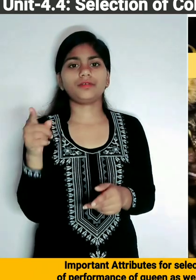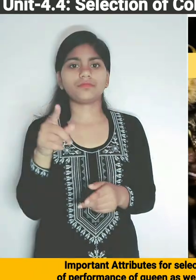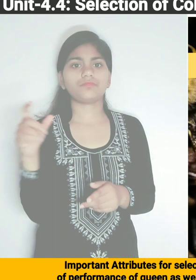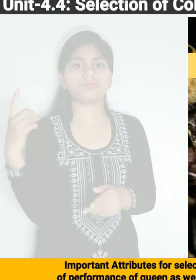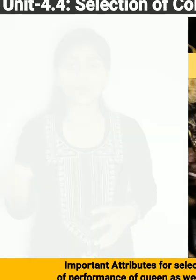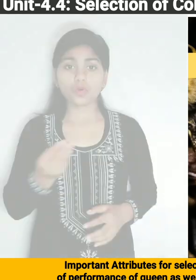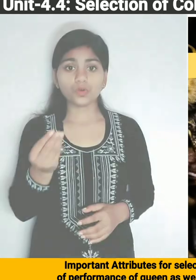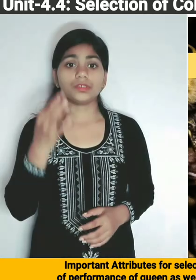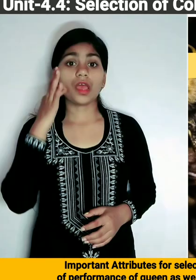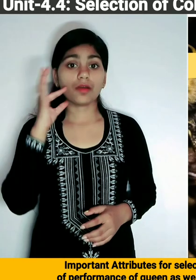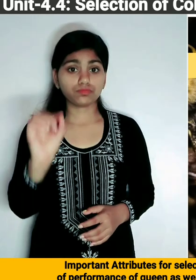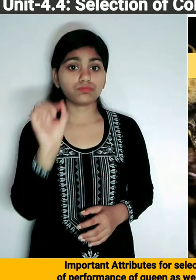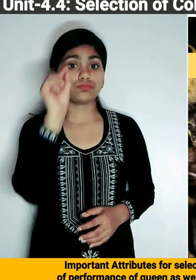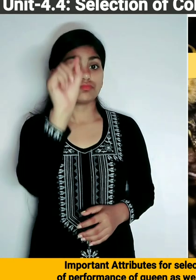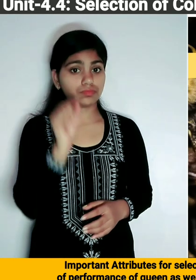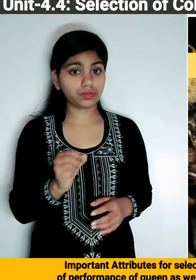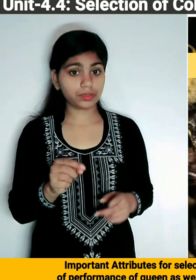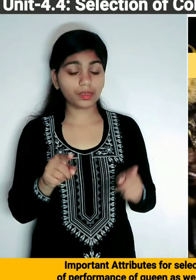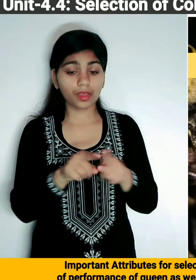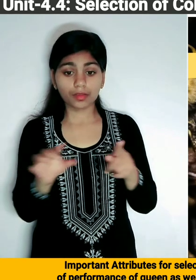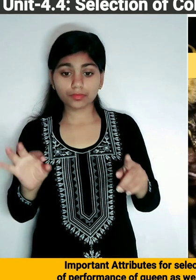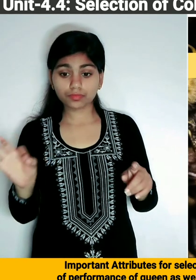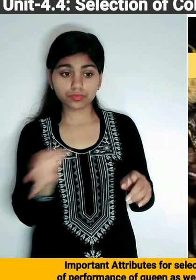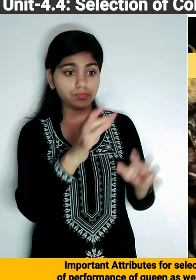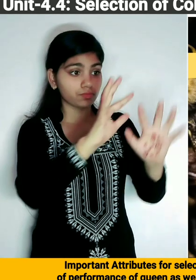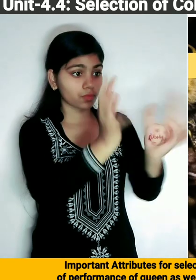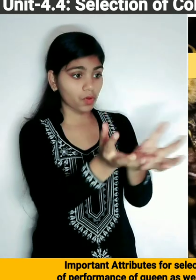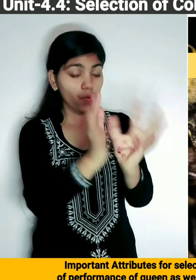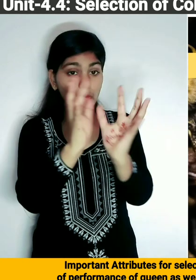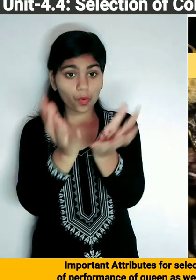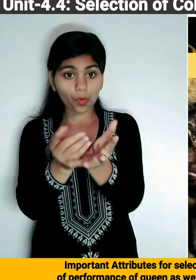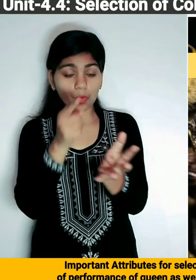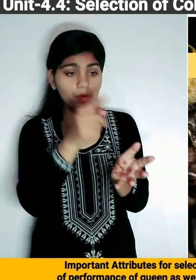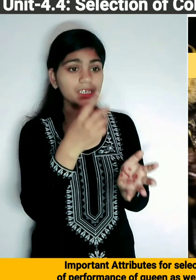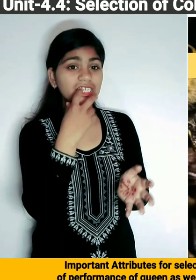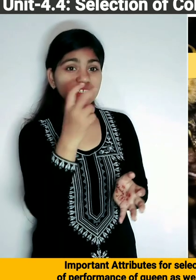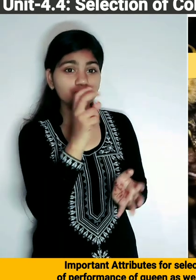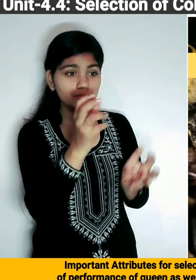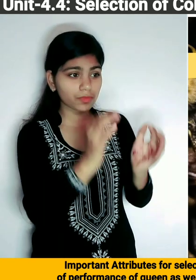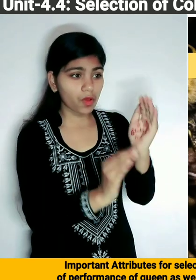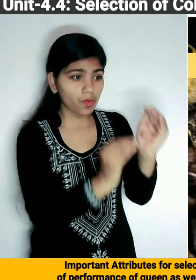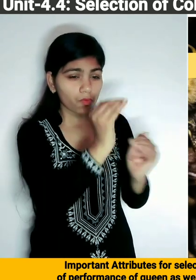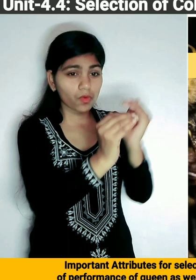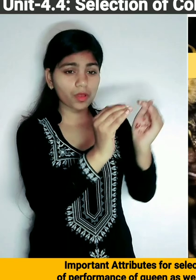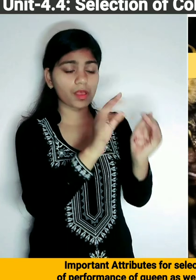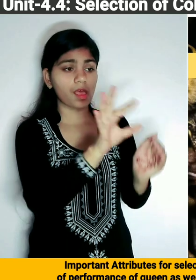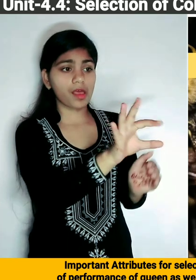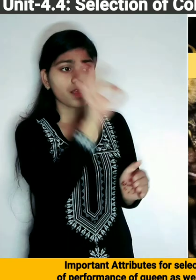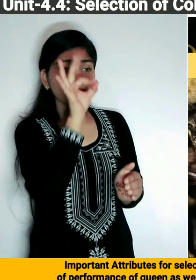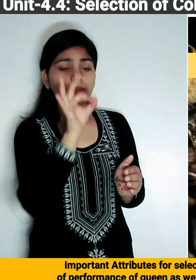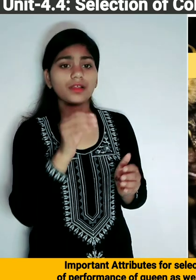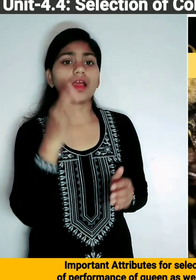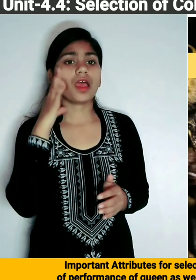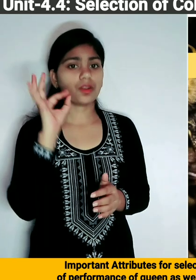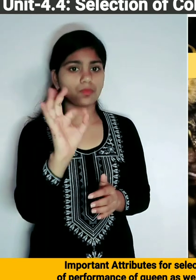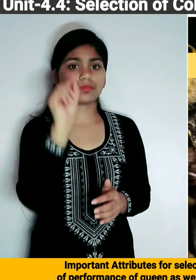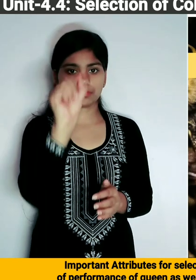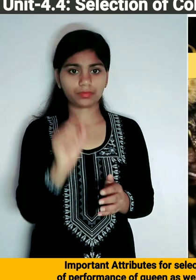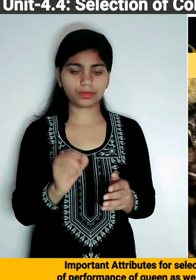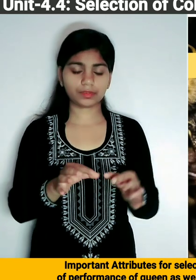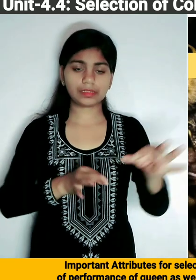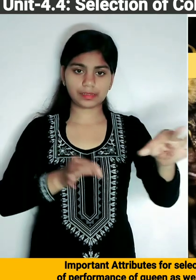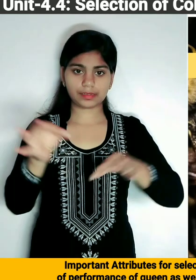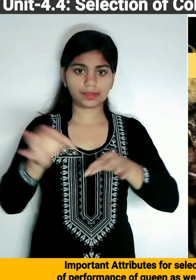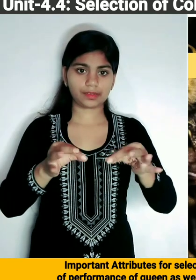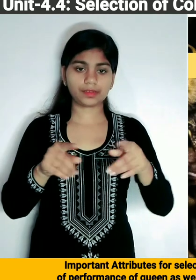Important attributes for selection of breeder queen. These attributes should